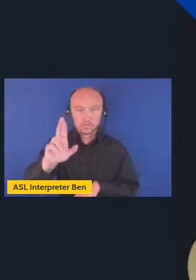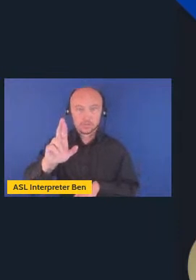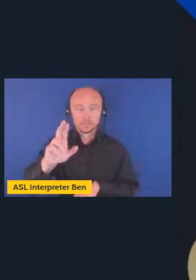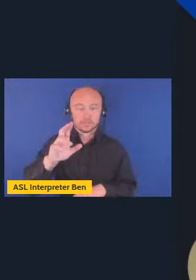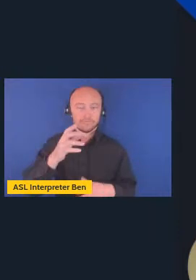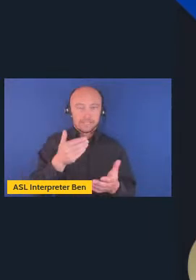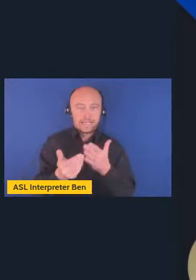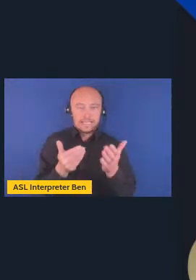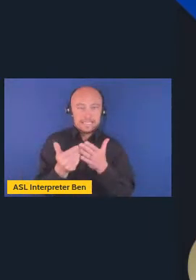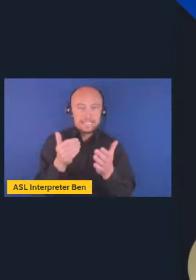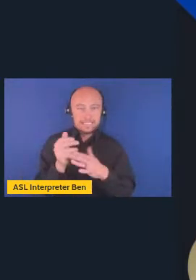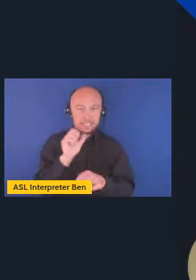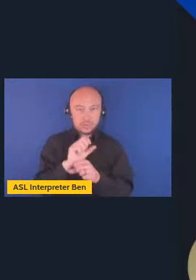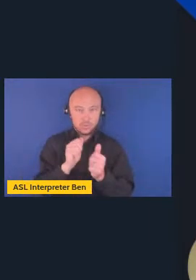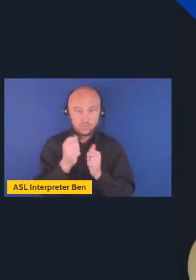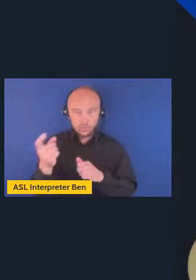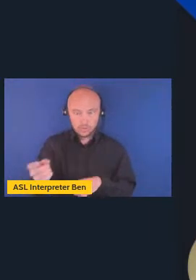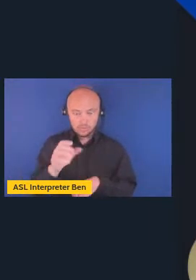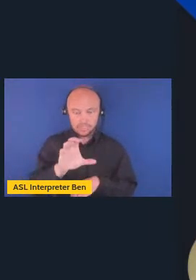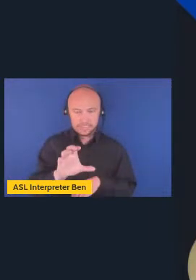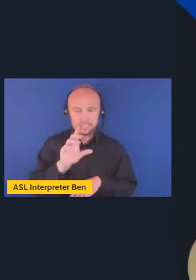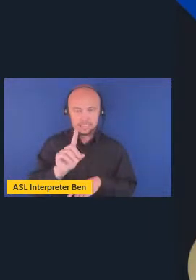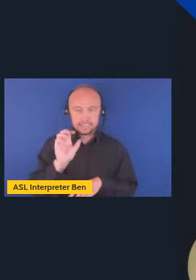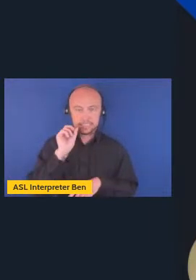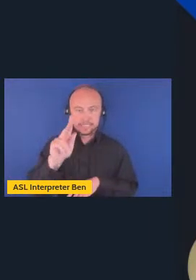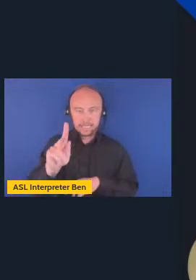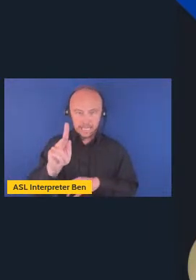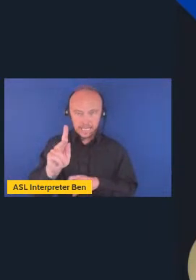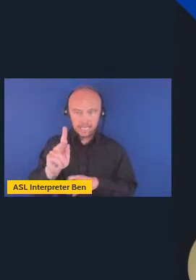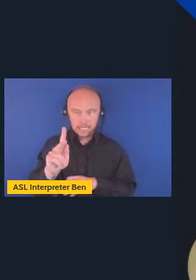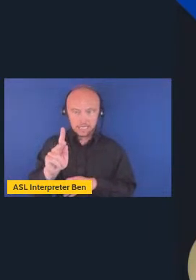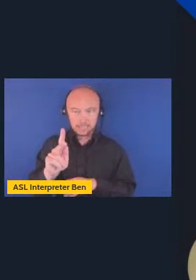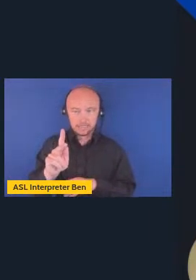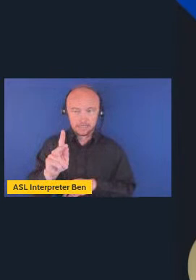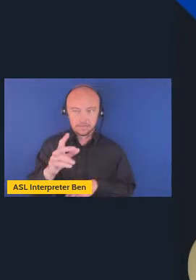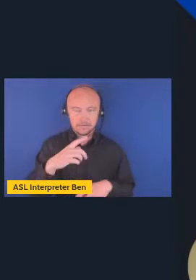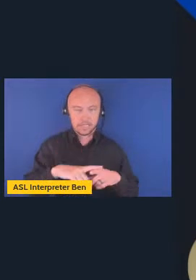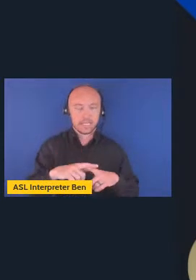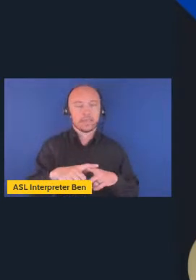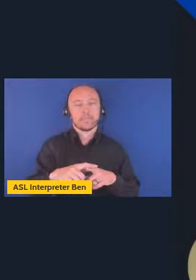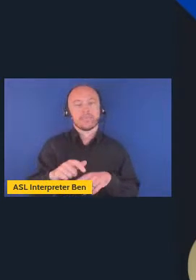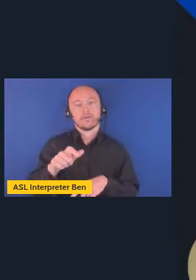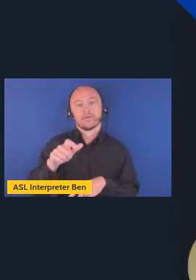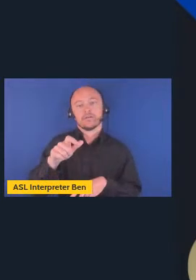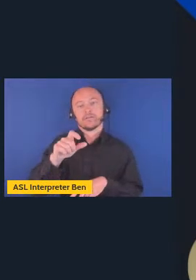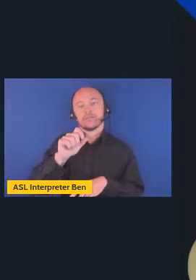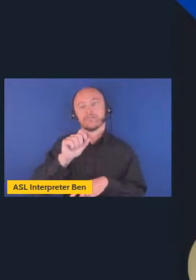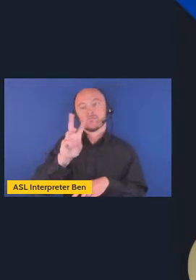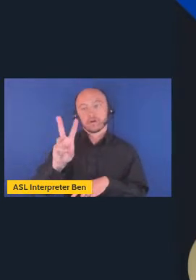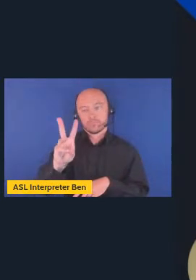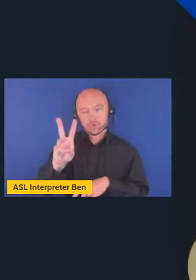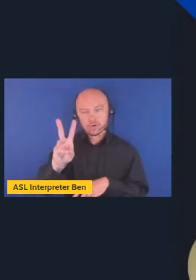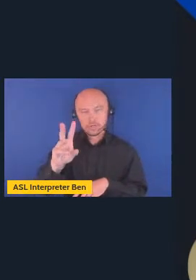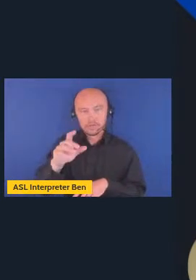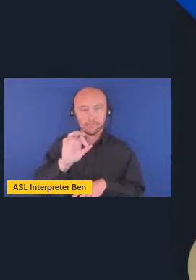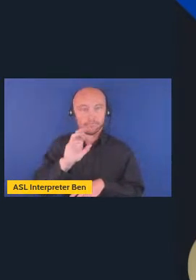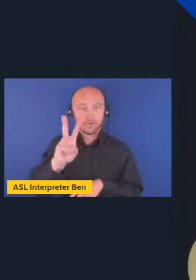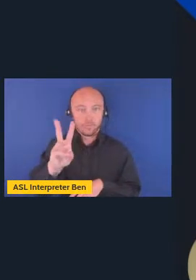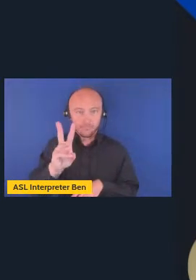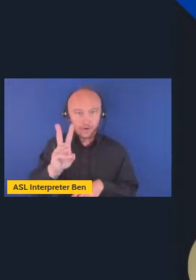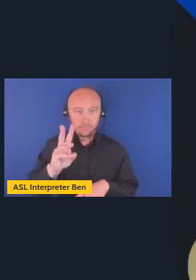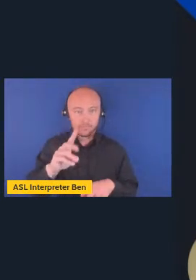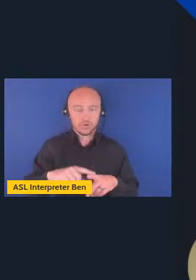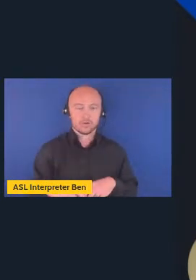work with in CDK than it was in Serverless Framework. And it also, in Serverless Framework, you had to